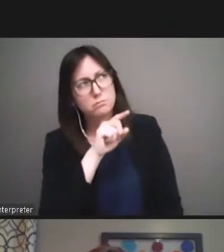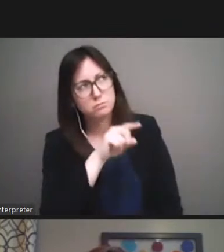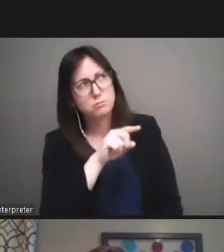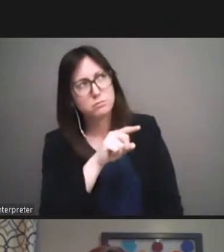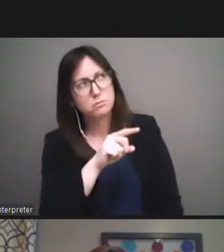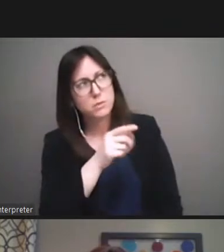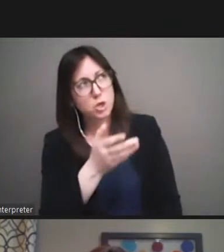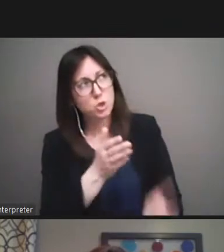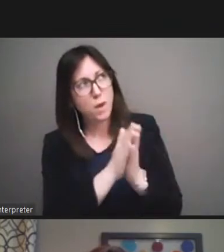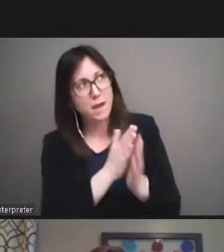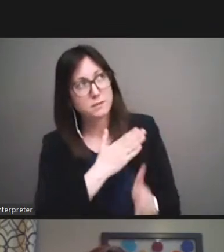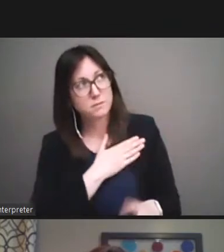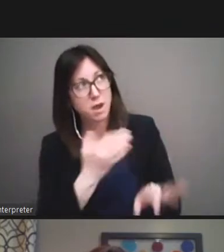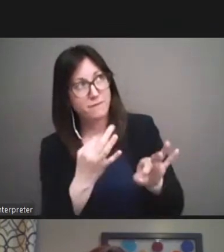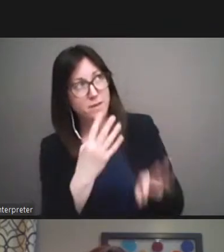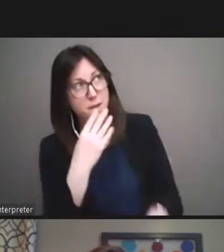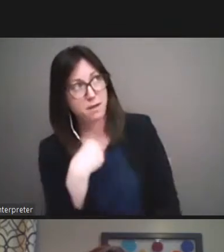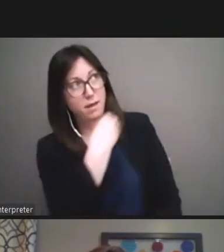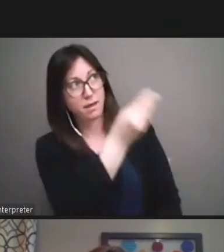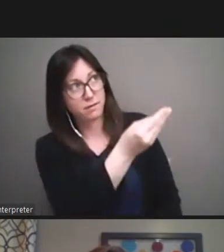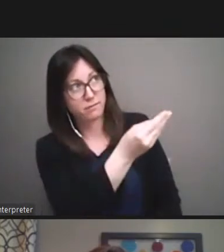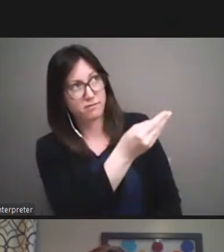their input are doing something with it.